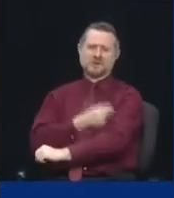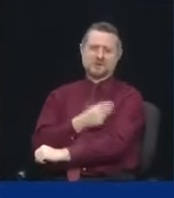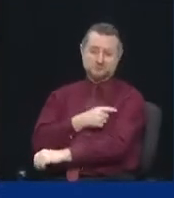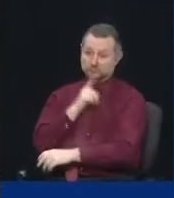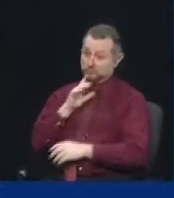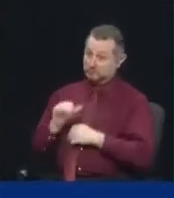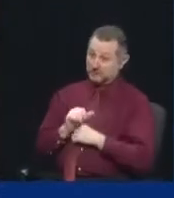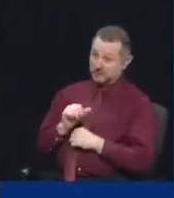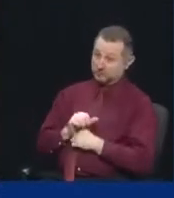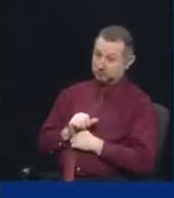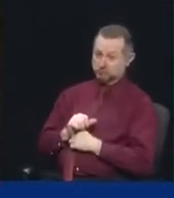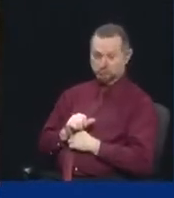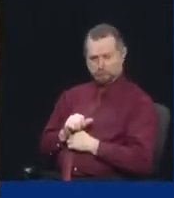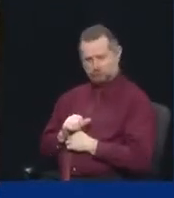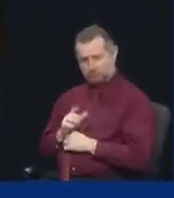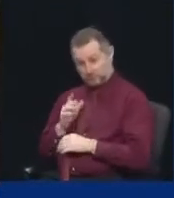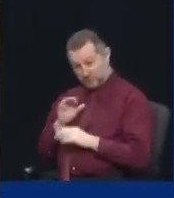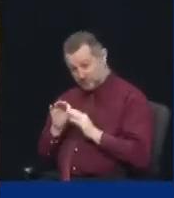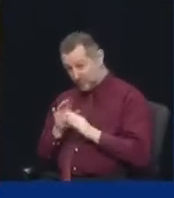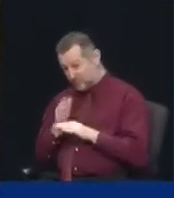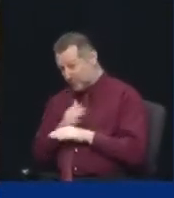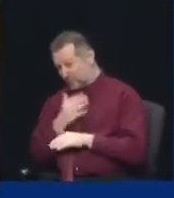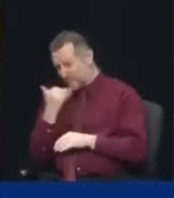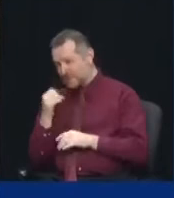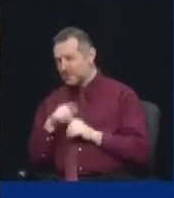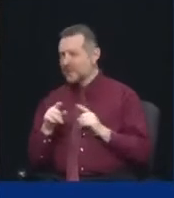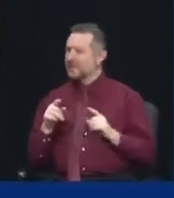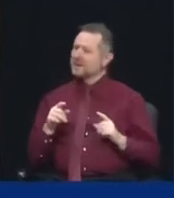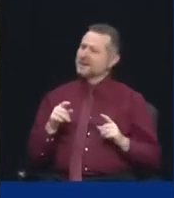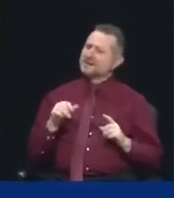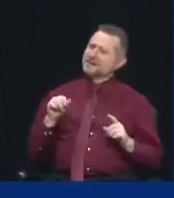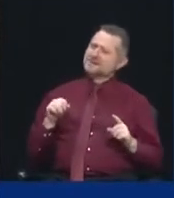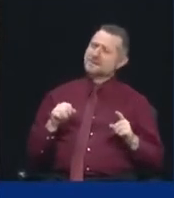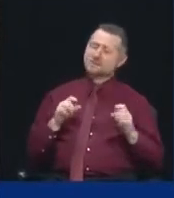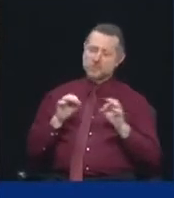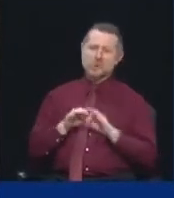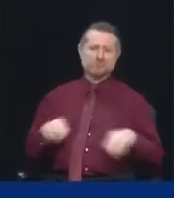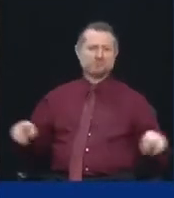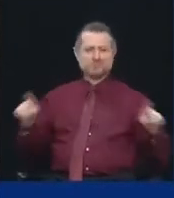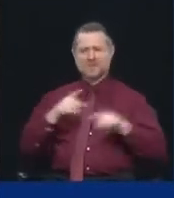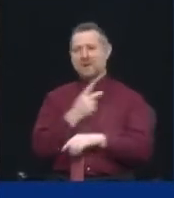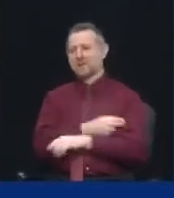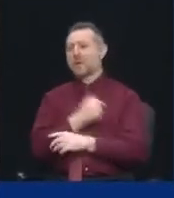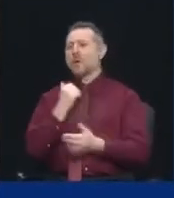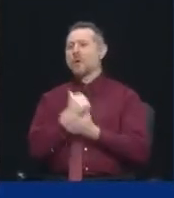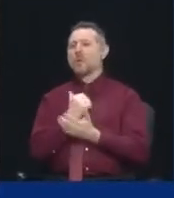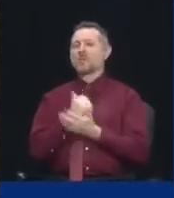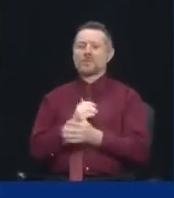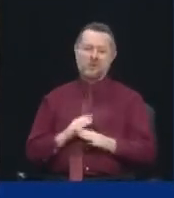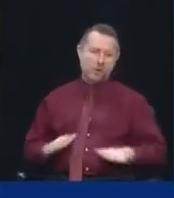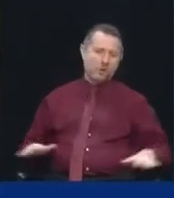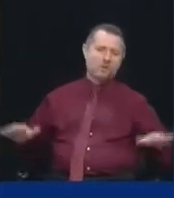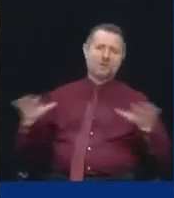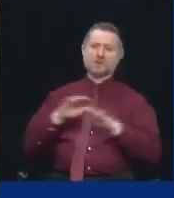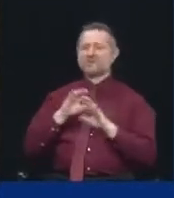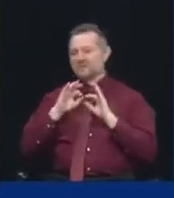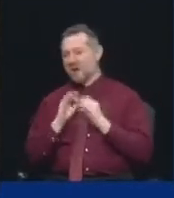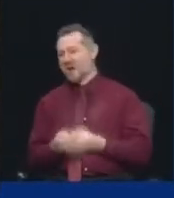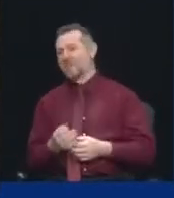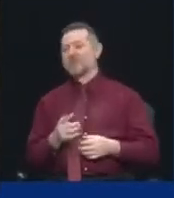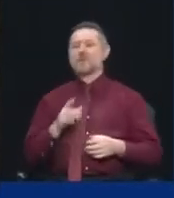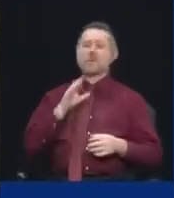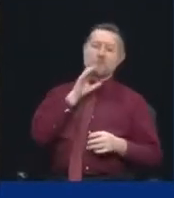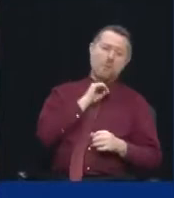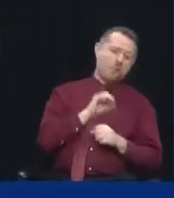on the right track. Get vaccinated. It's for the benefit of each and every one of us, our families, our